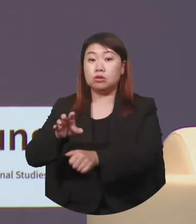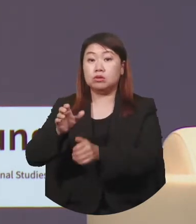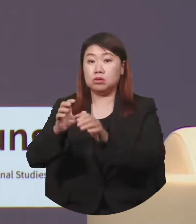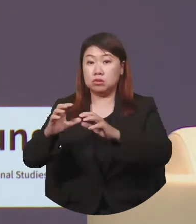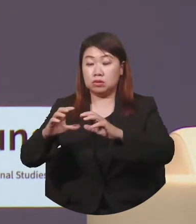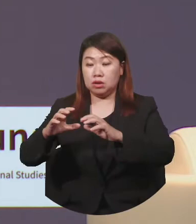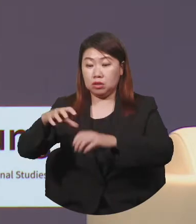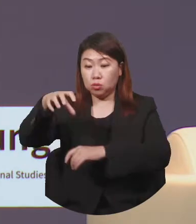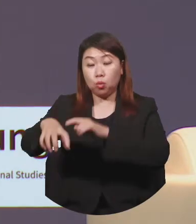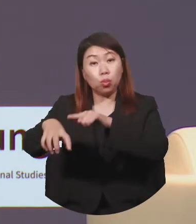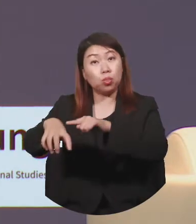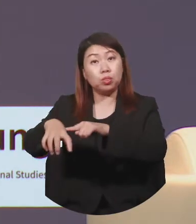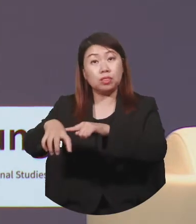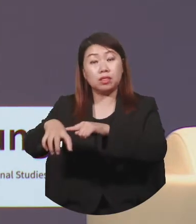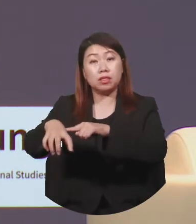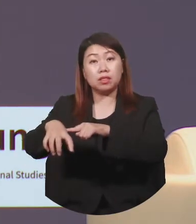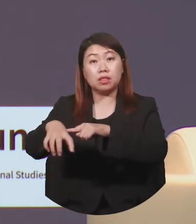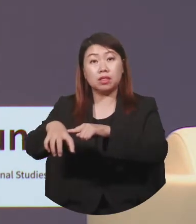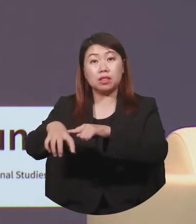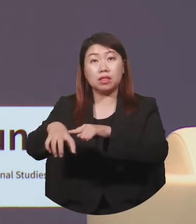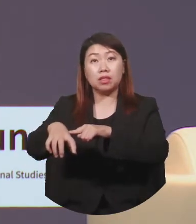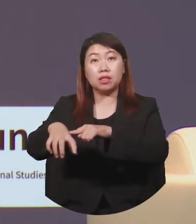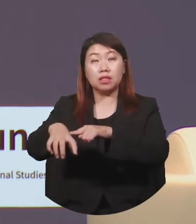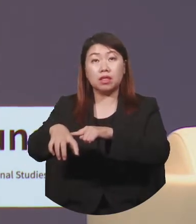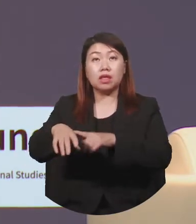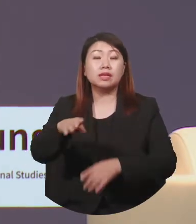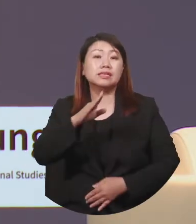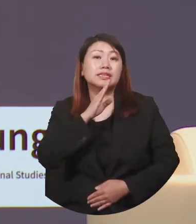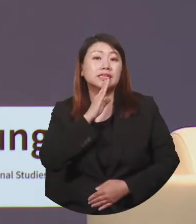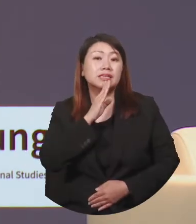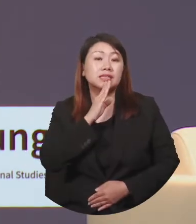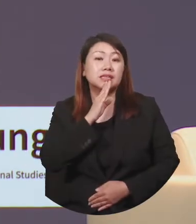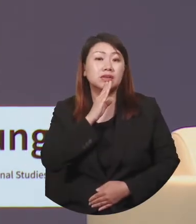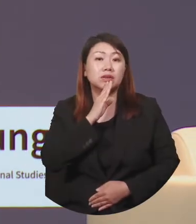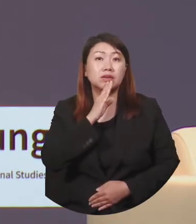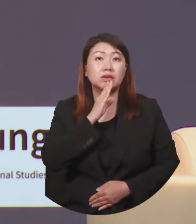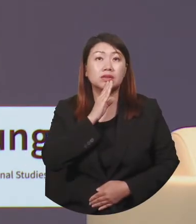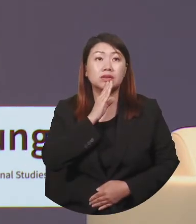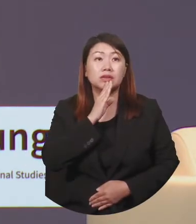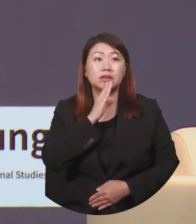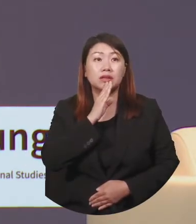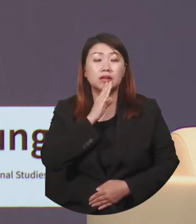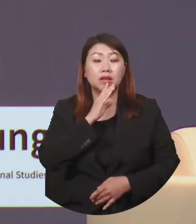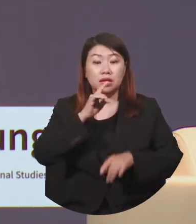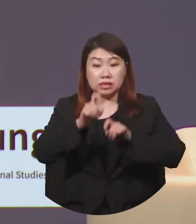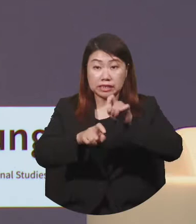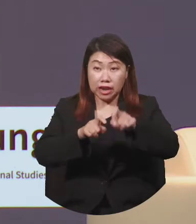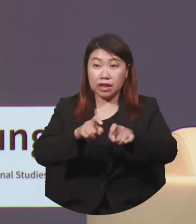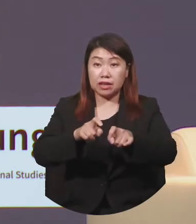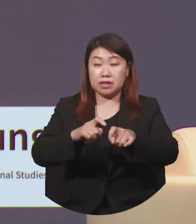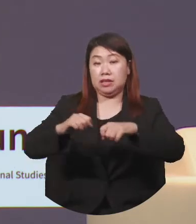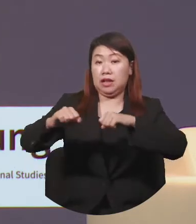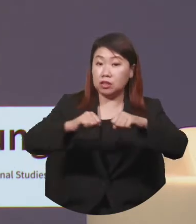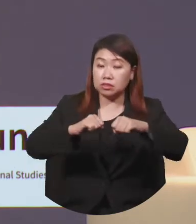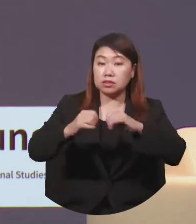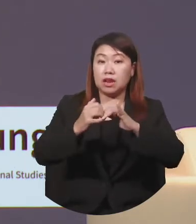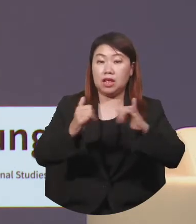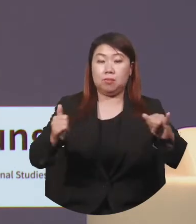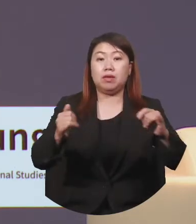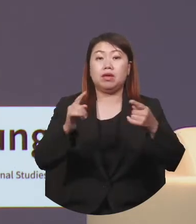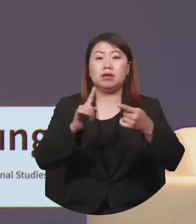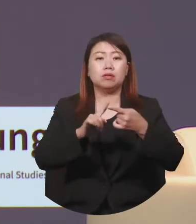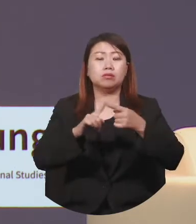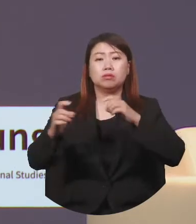an implementing consultant of a KOICAS project in Ethiopia on the